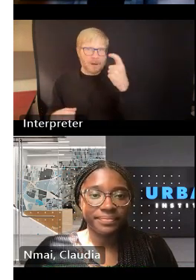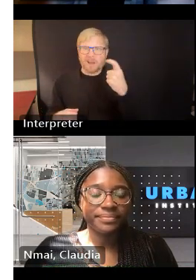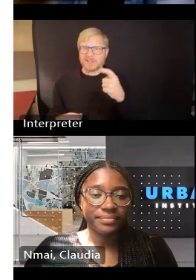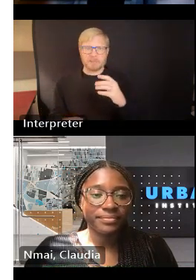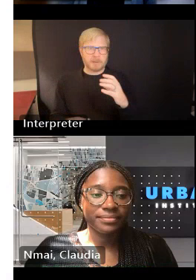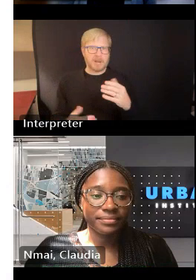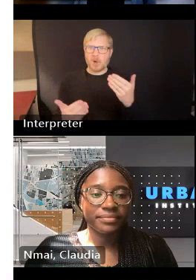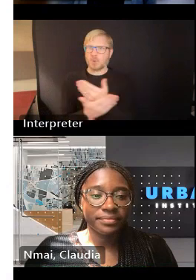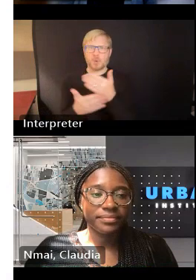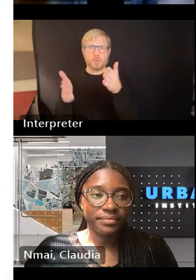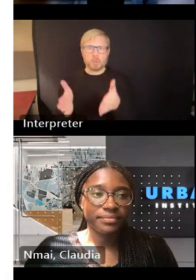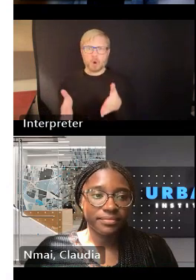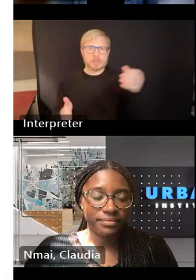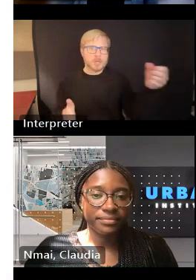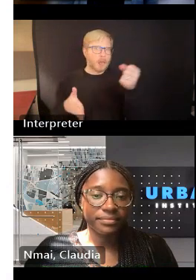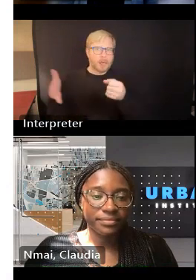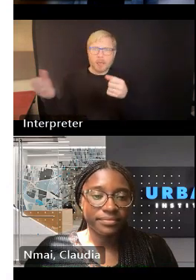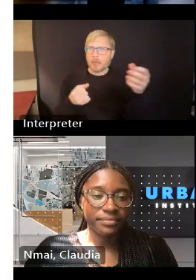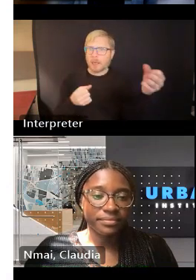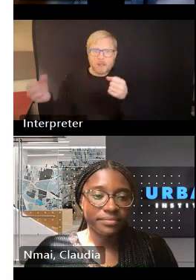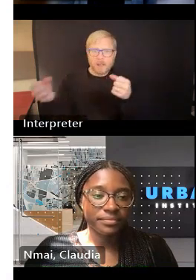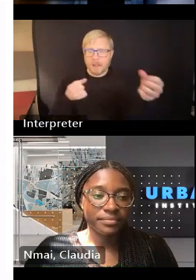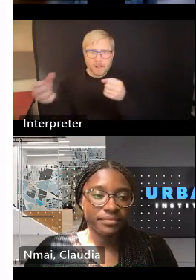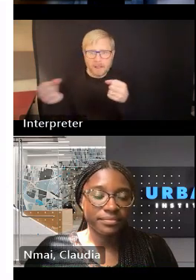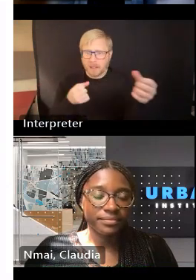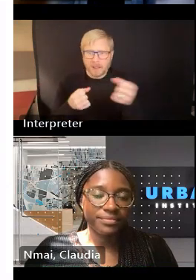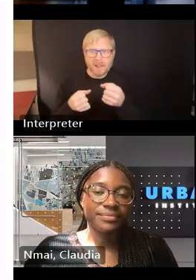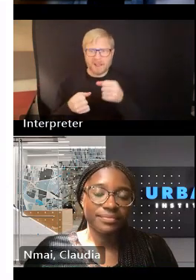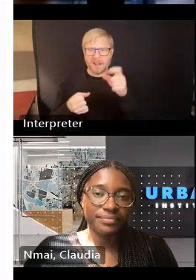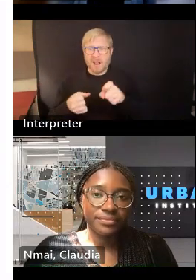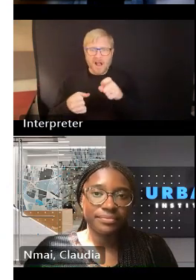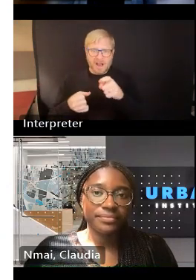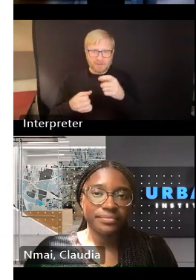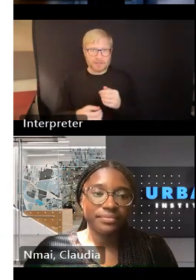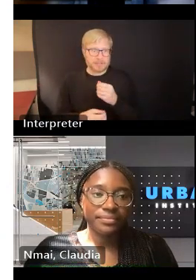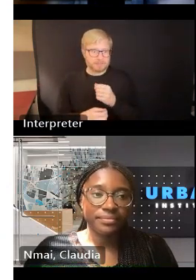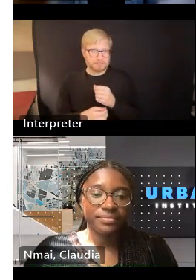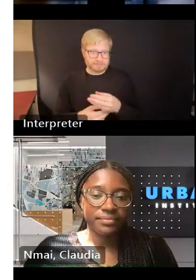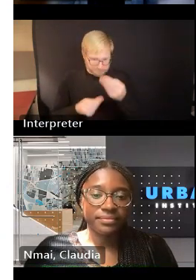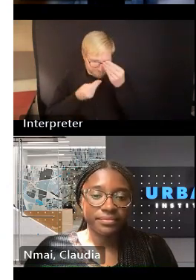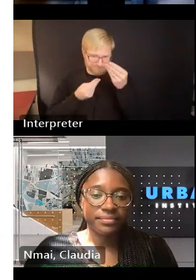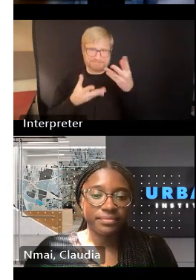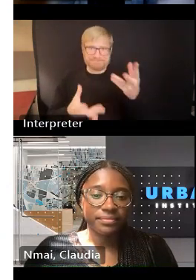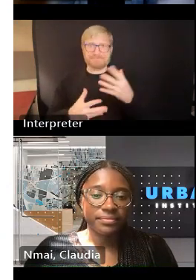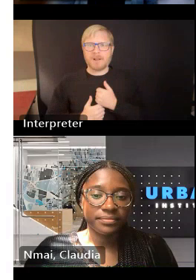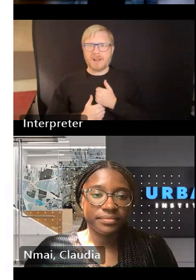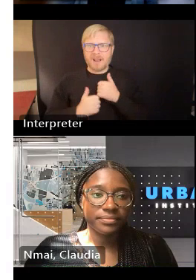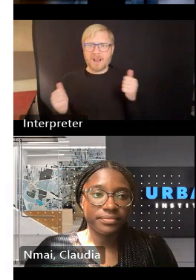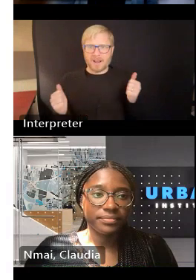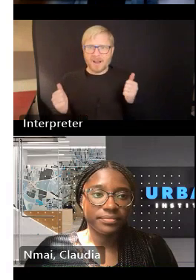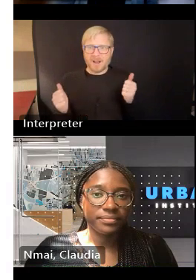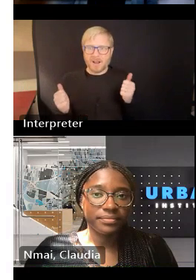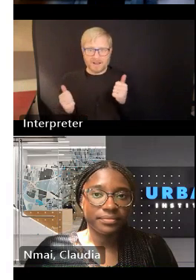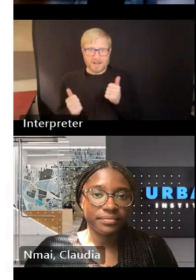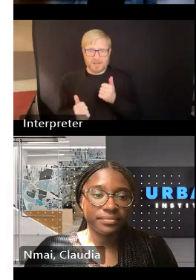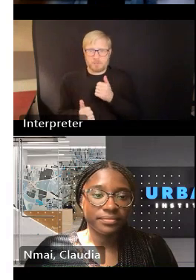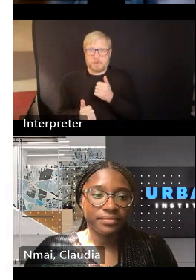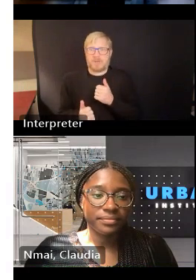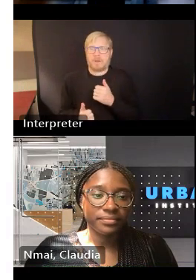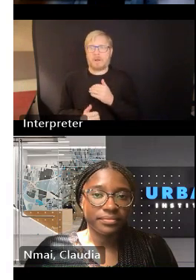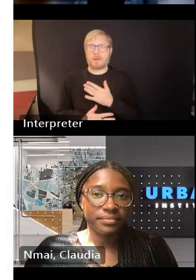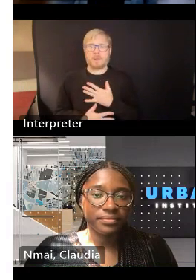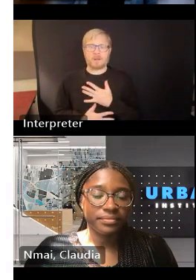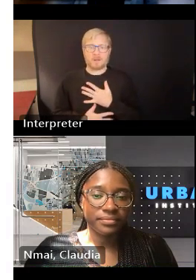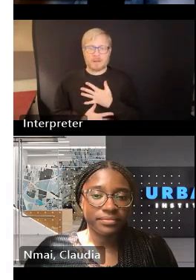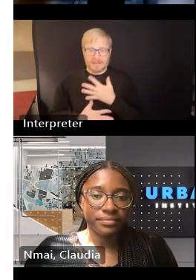they have to share what happened with someone from their language community. So if there were the possibility that we could just keep it as contained